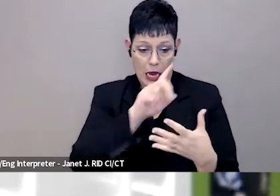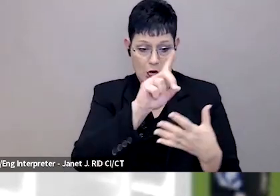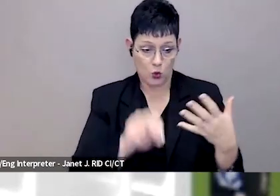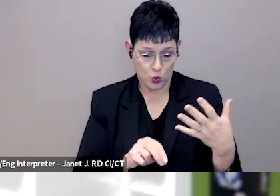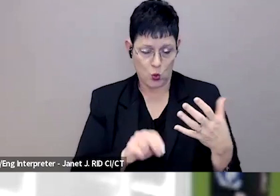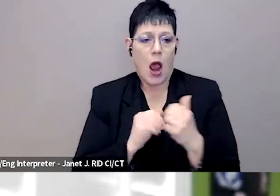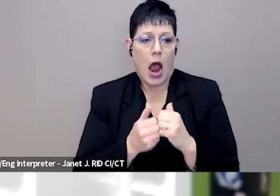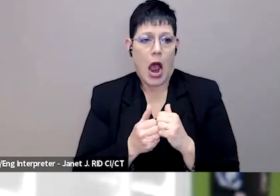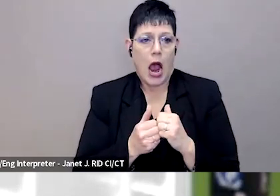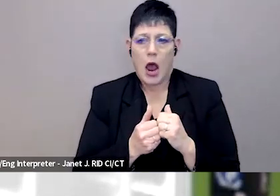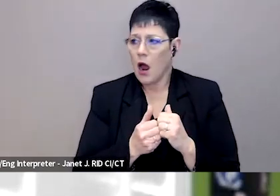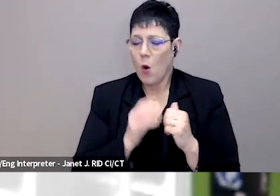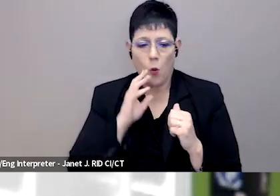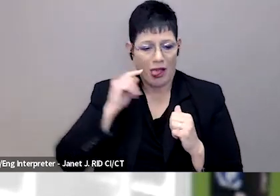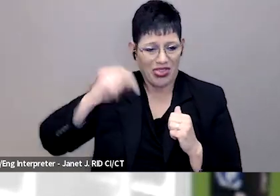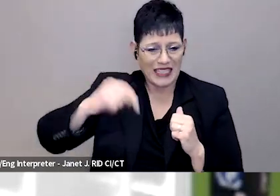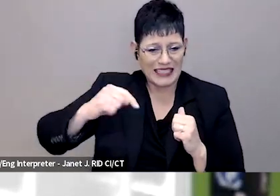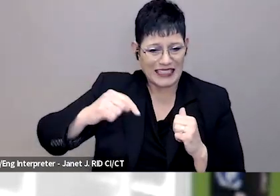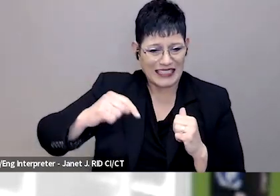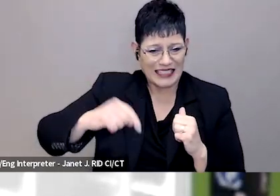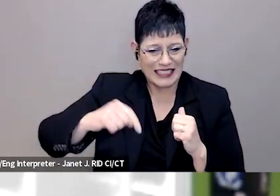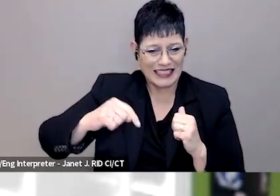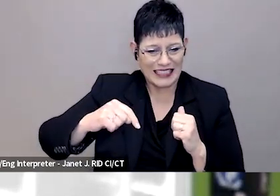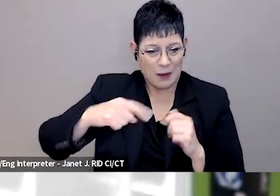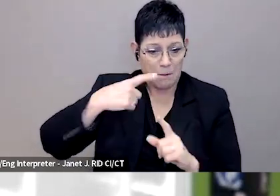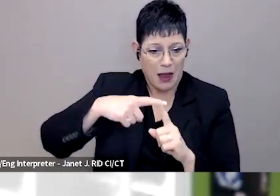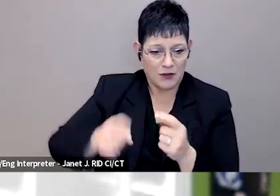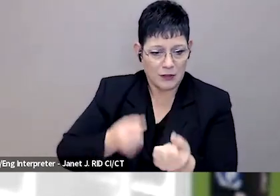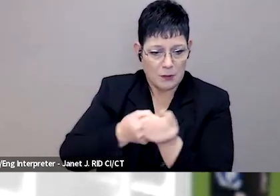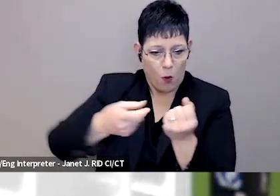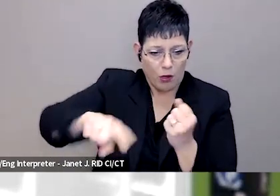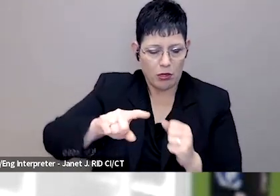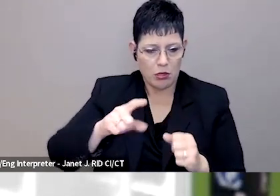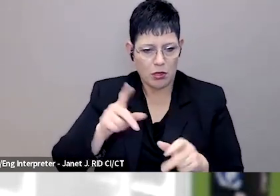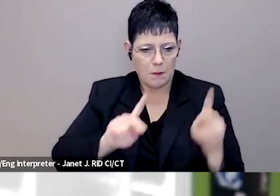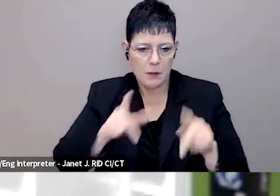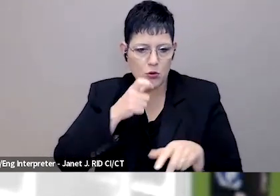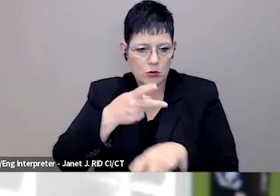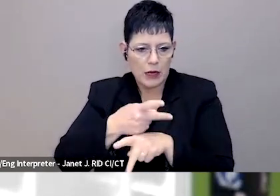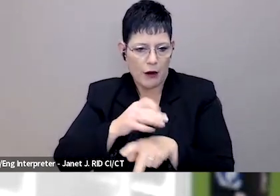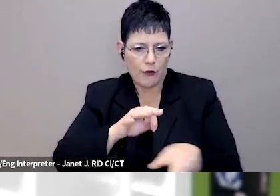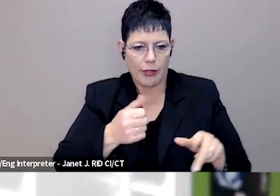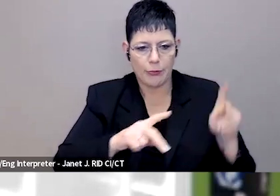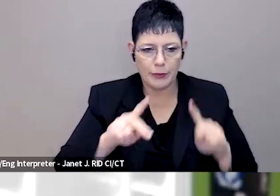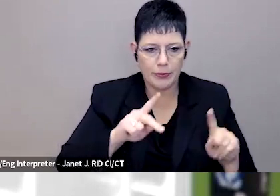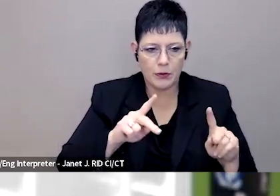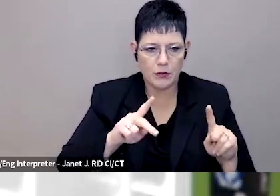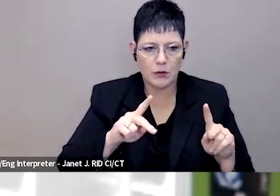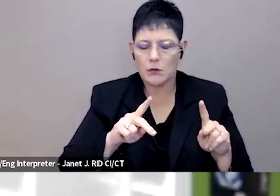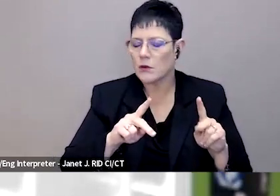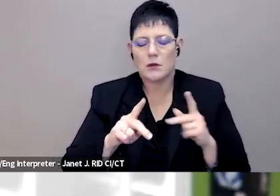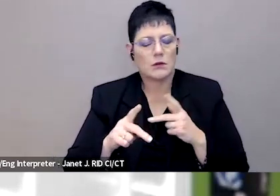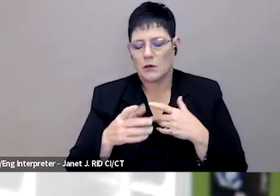family caregivers feel this in the next 2 to 3 years? What will be the tangible actions that you think can actually filter all the way